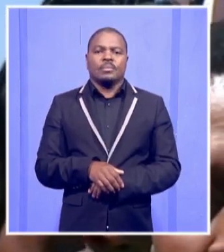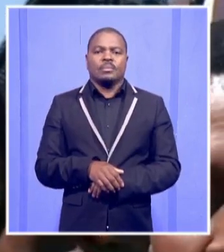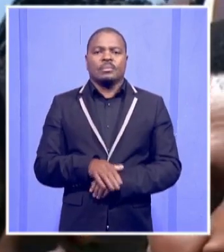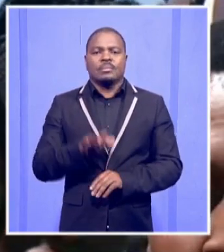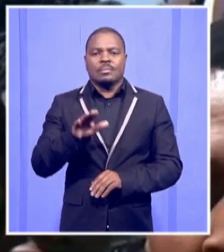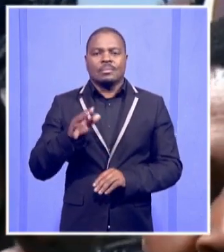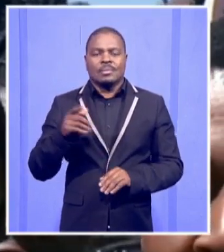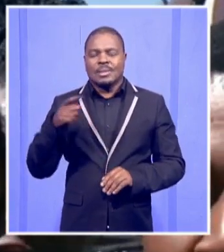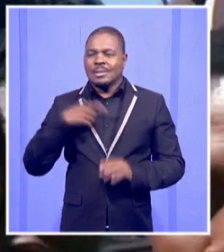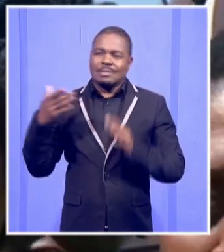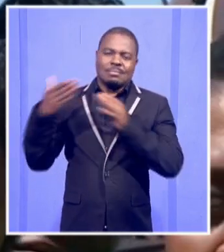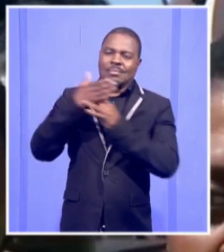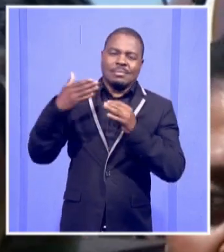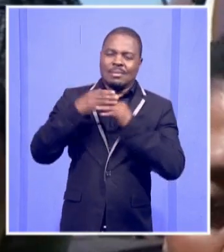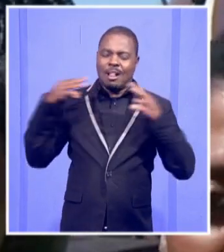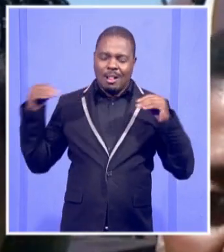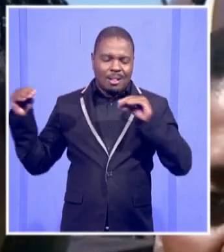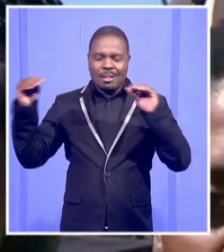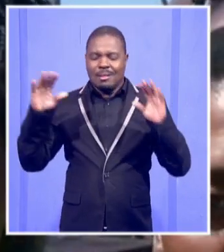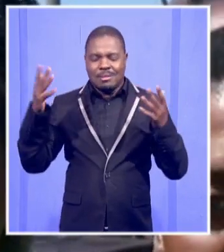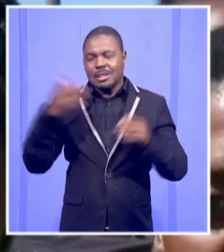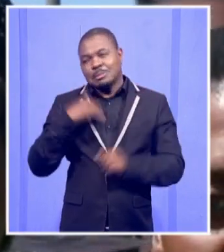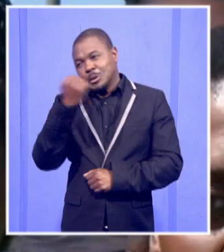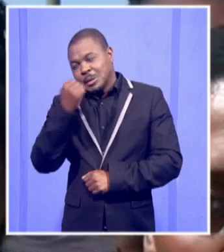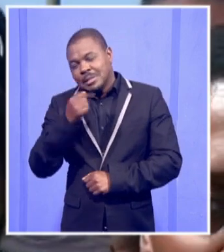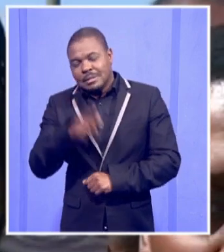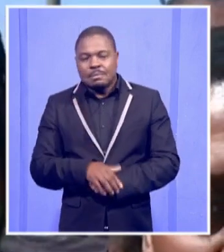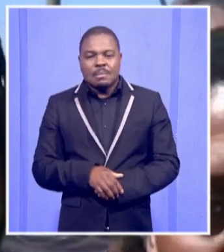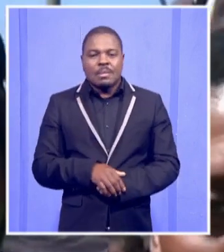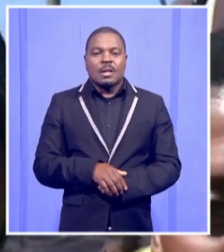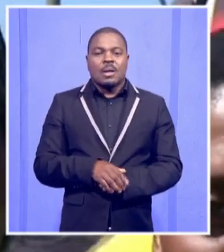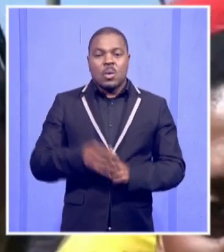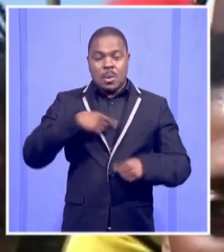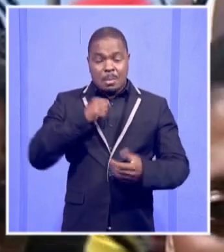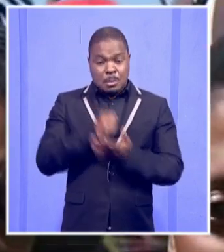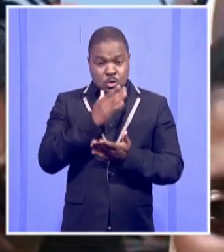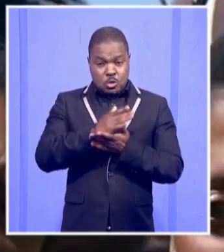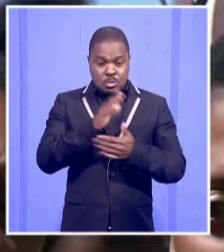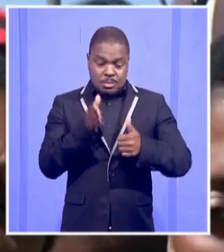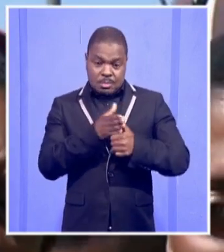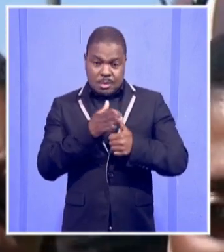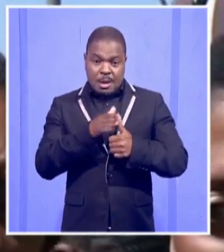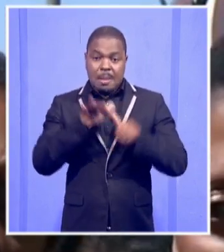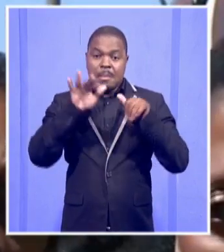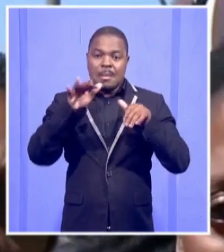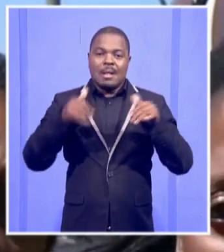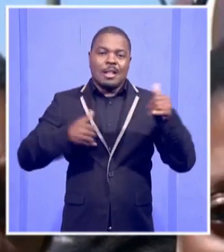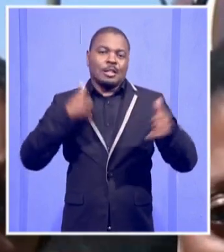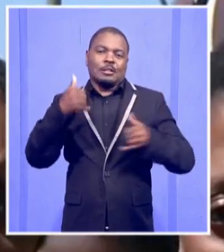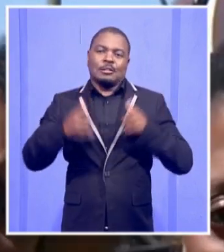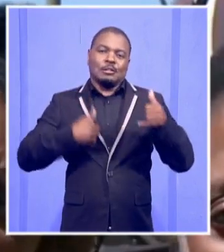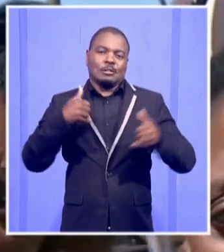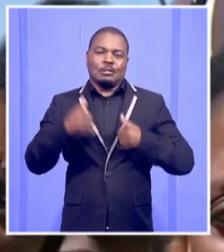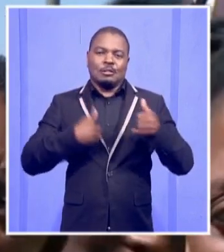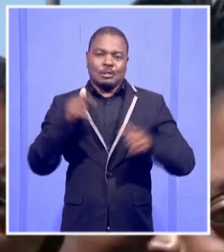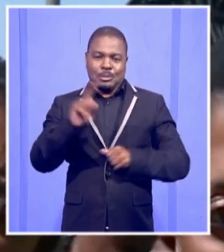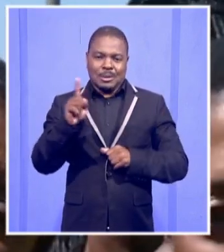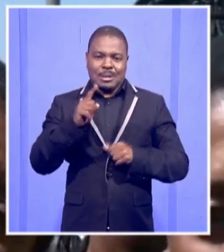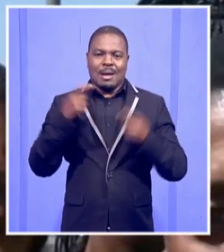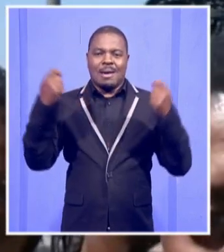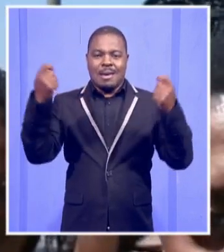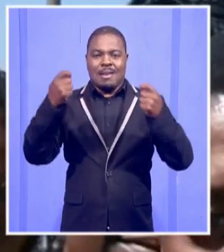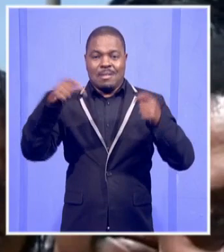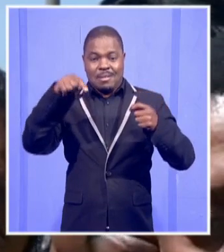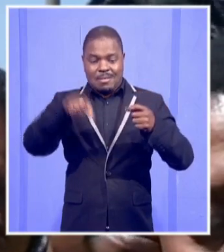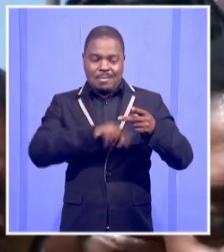I'm disrupted a bit. I'm sorry for that. It's making sure that one, people to enjoy their event,